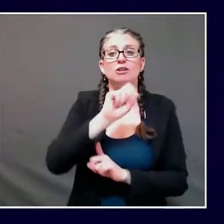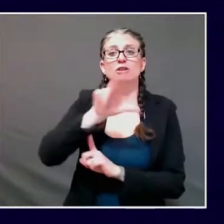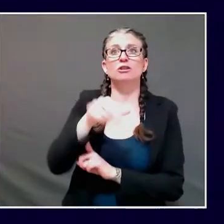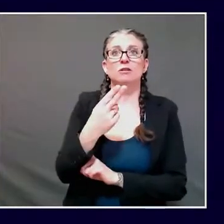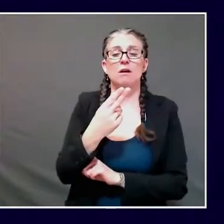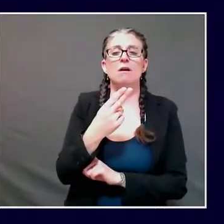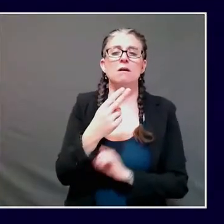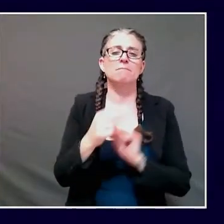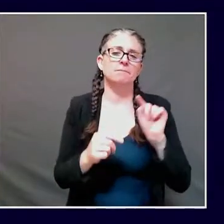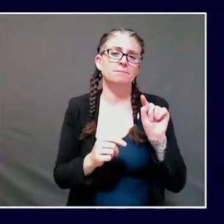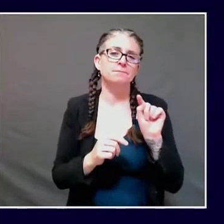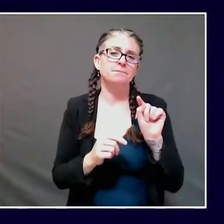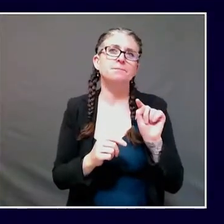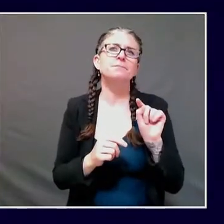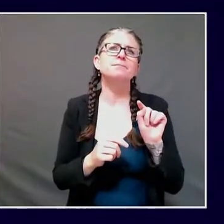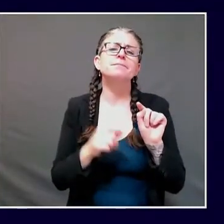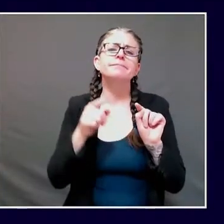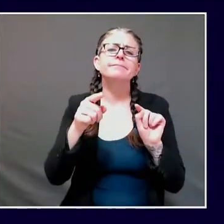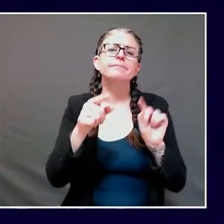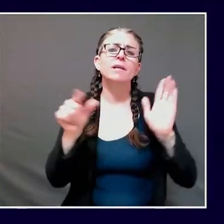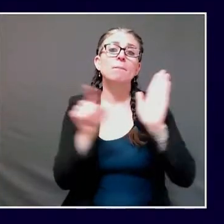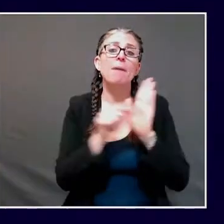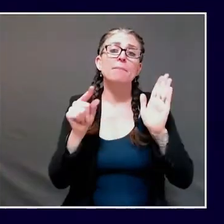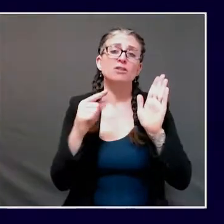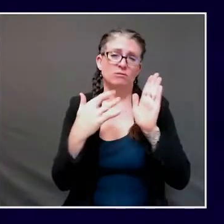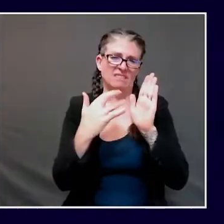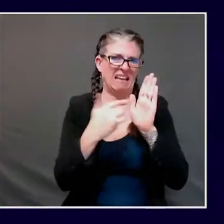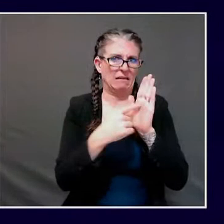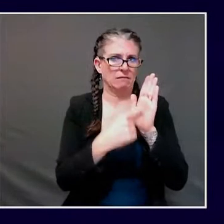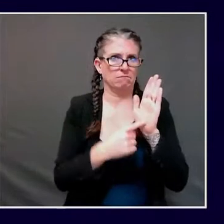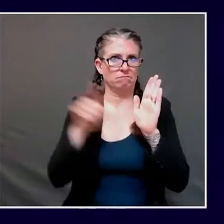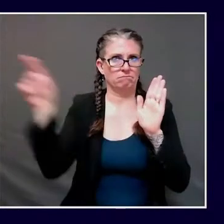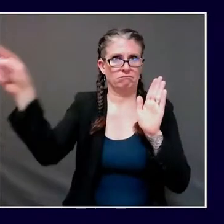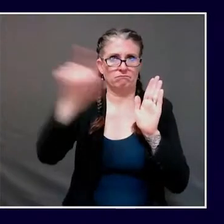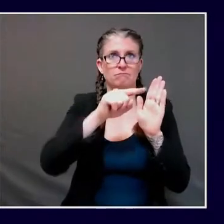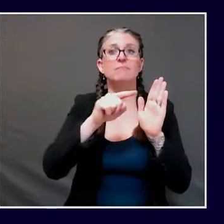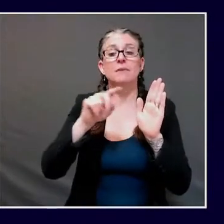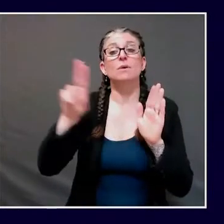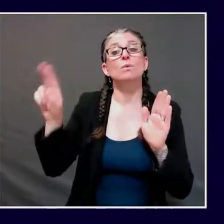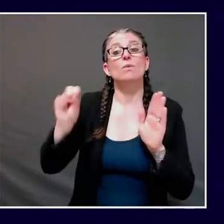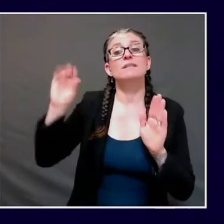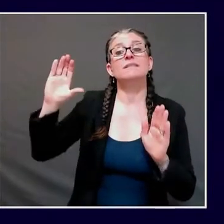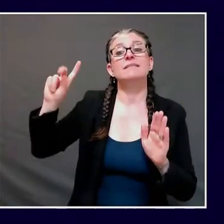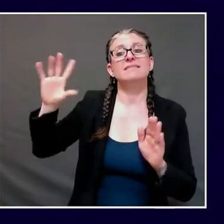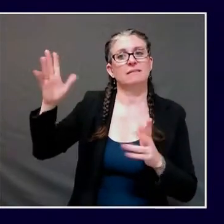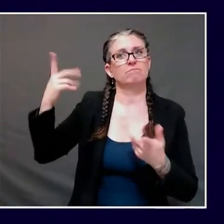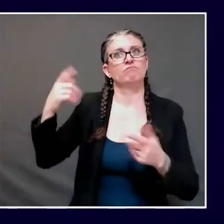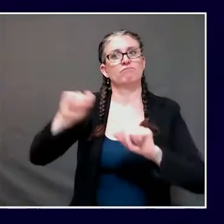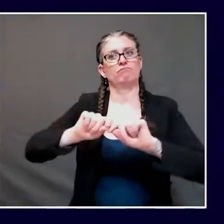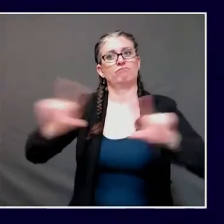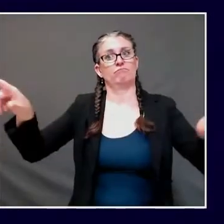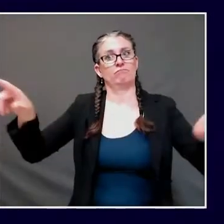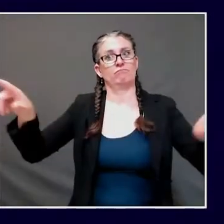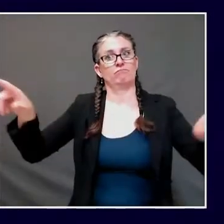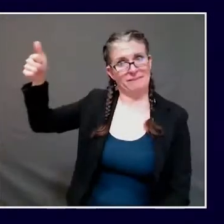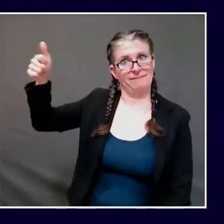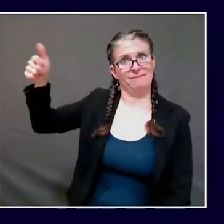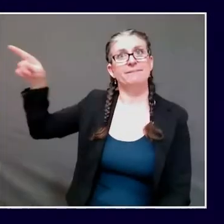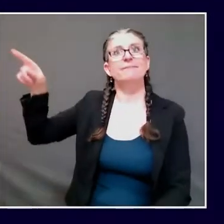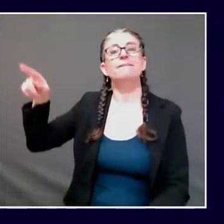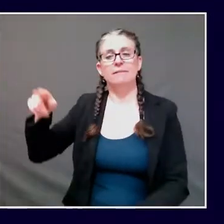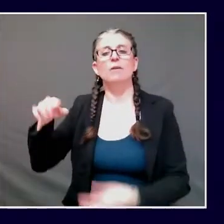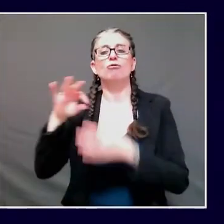US CDC just released in vaccines. Basically that they've shown a decline